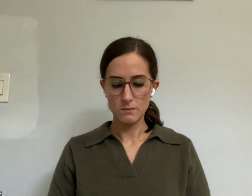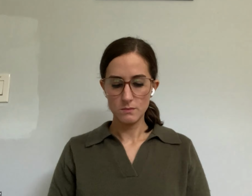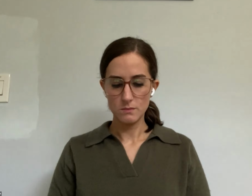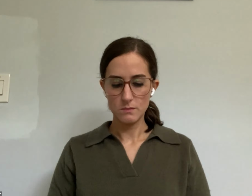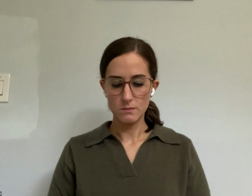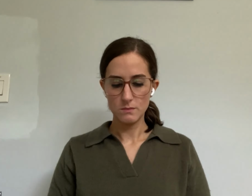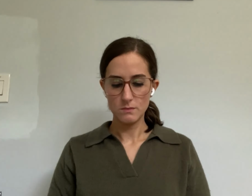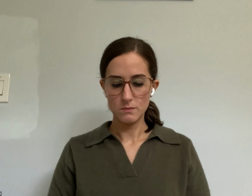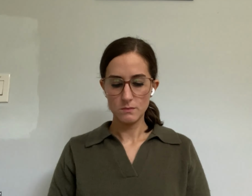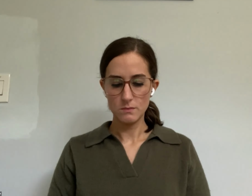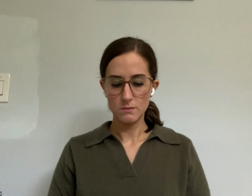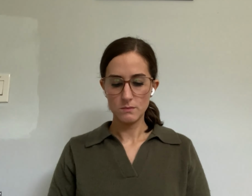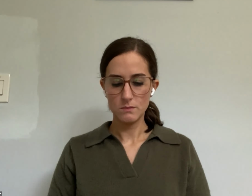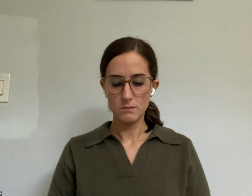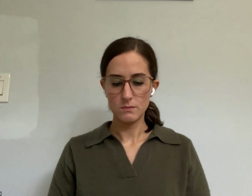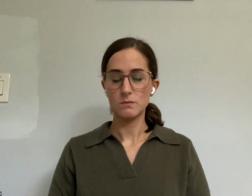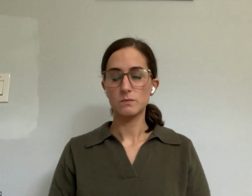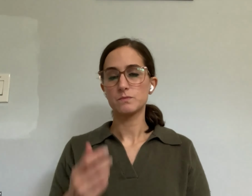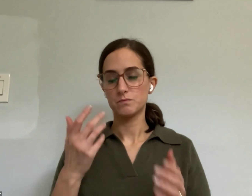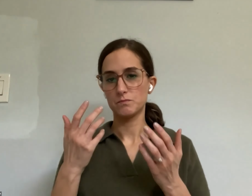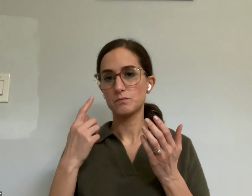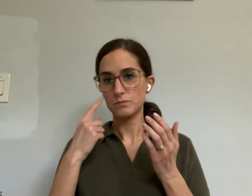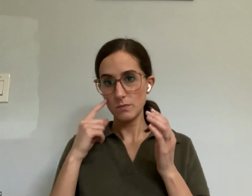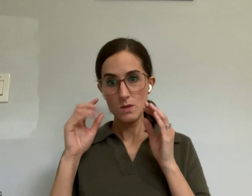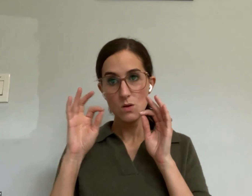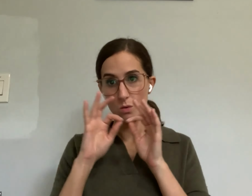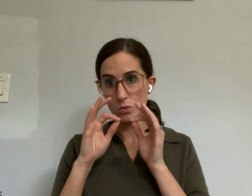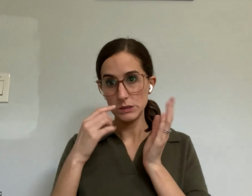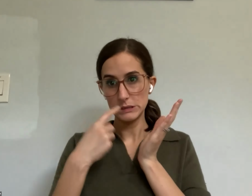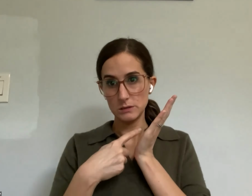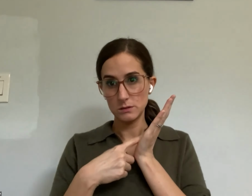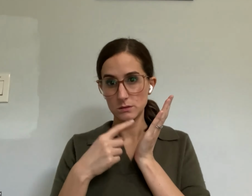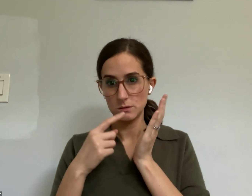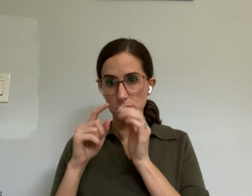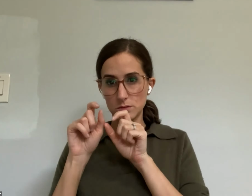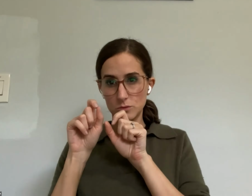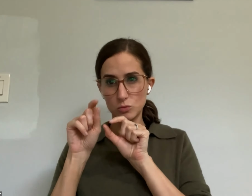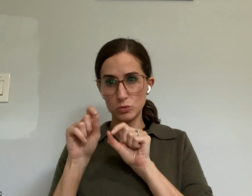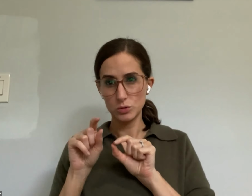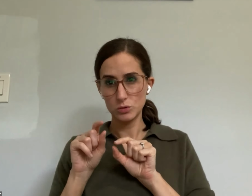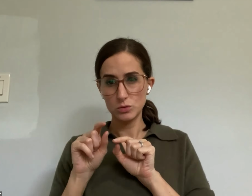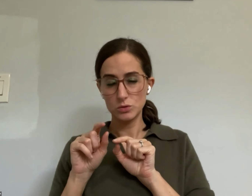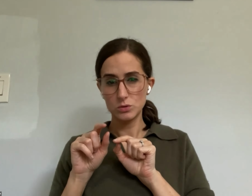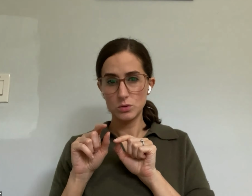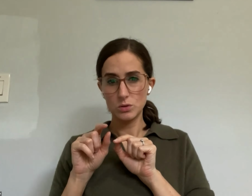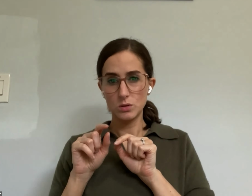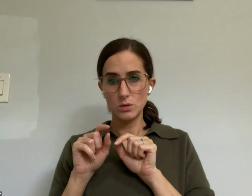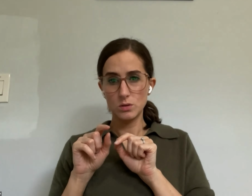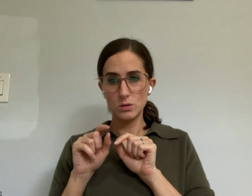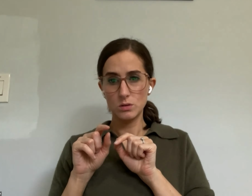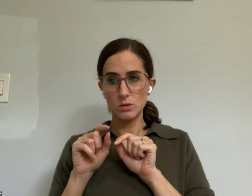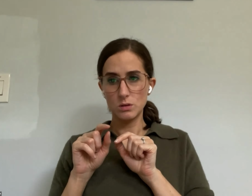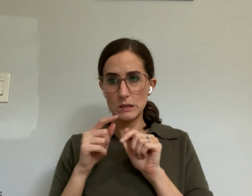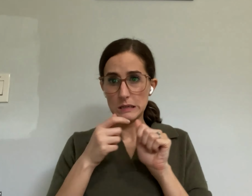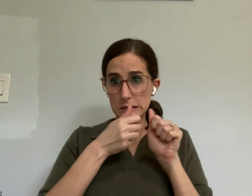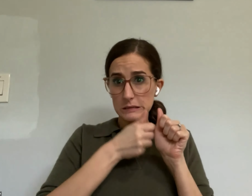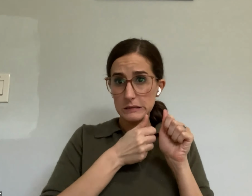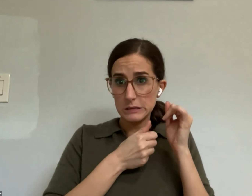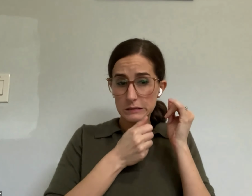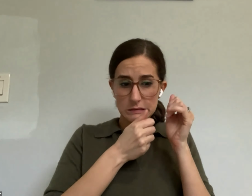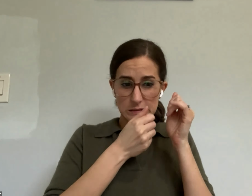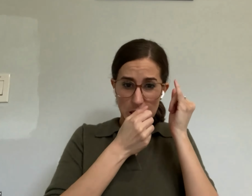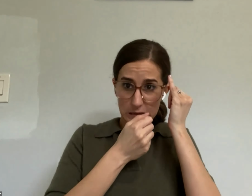So as we review, I think it would be worth discussing these questions. What about for each of the ideas? What more do we need to